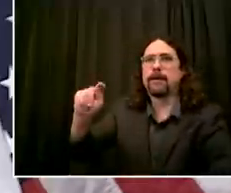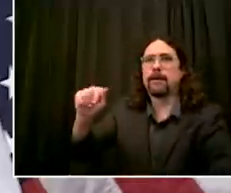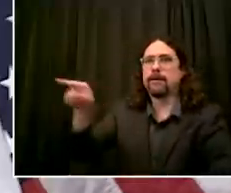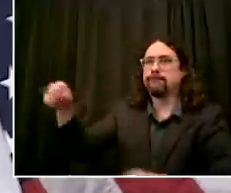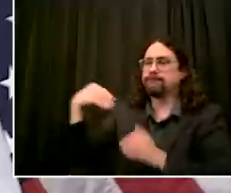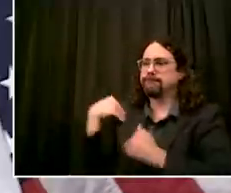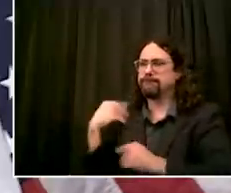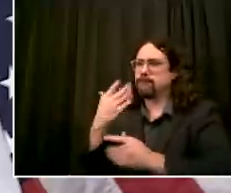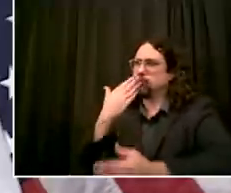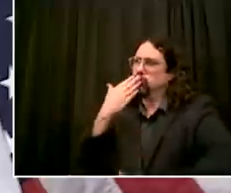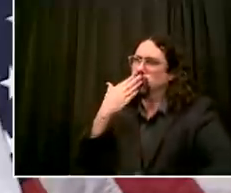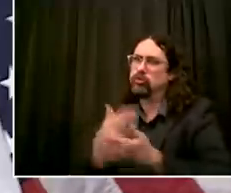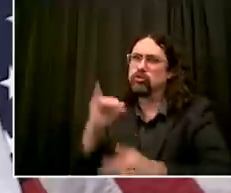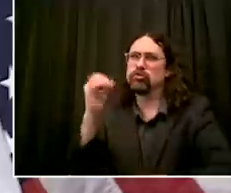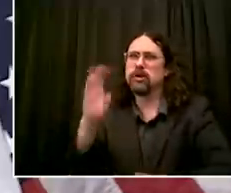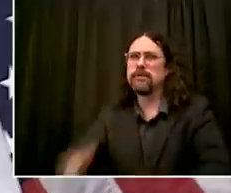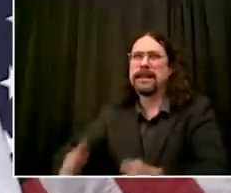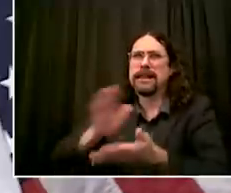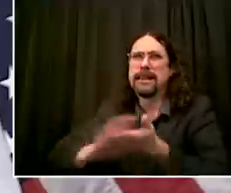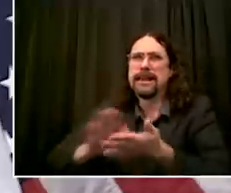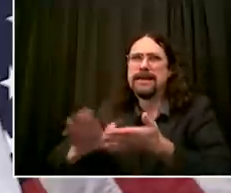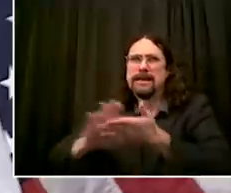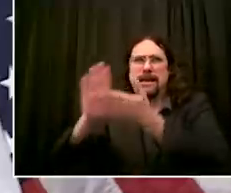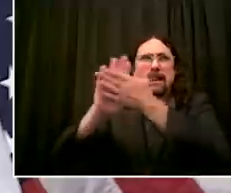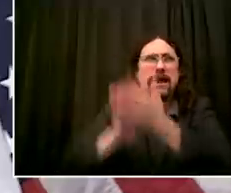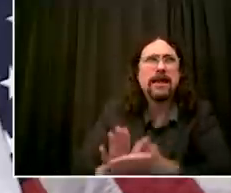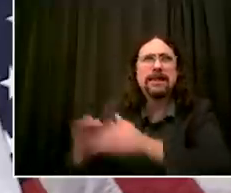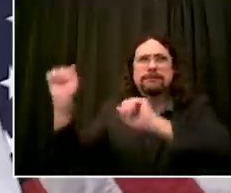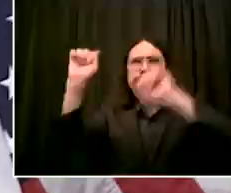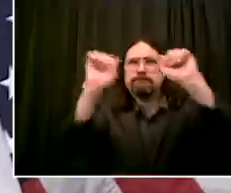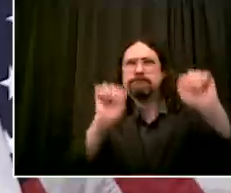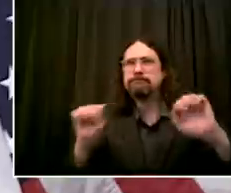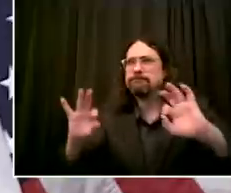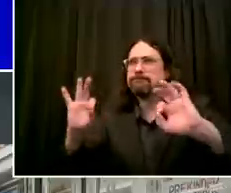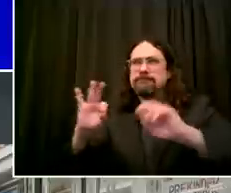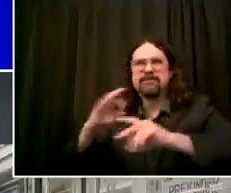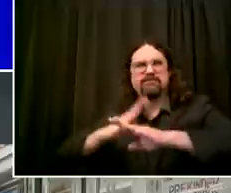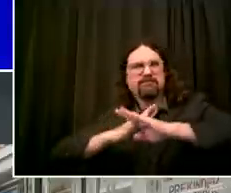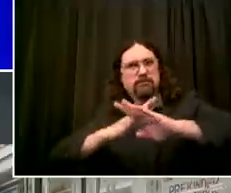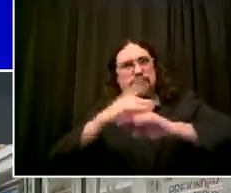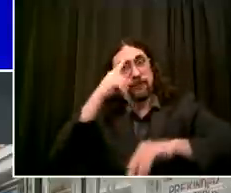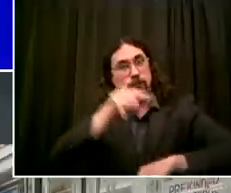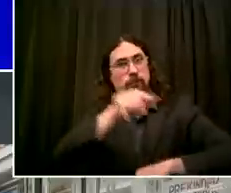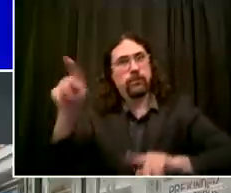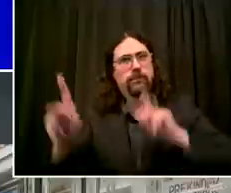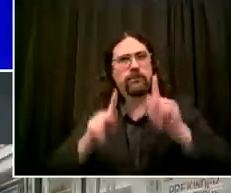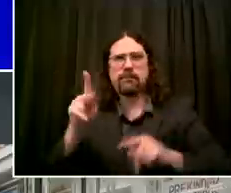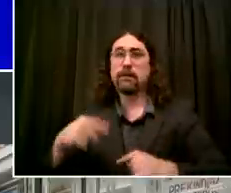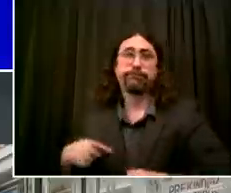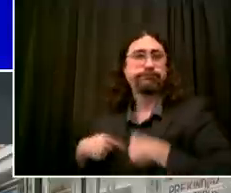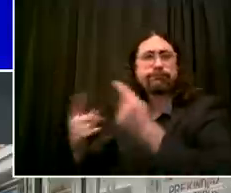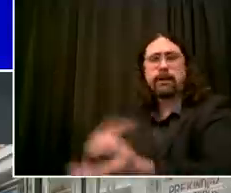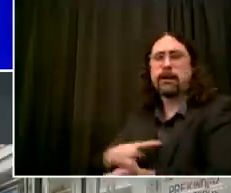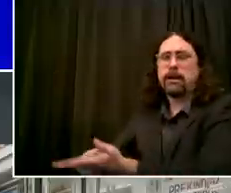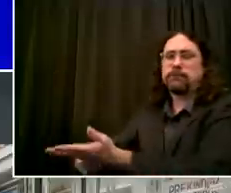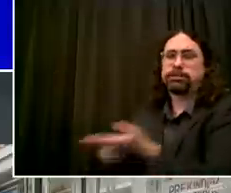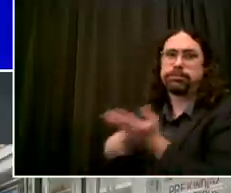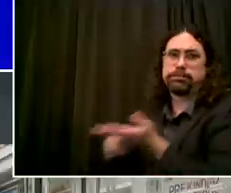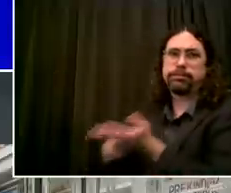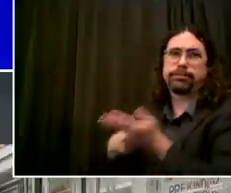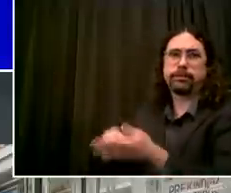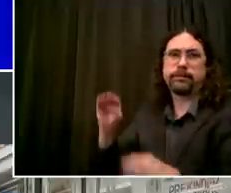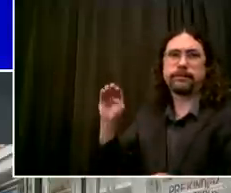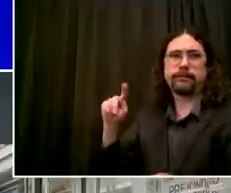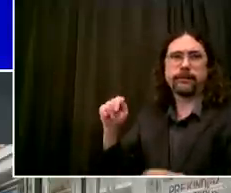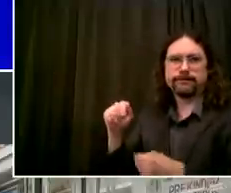done. So, yesterday, I put out a vision of what I believed would